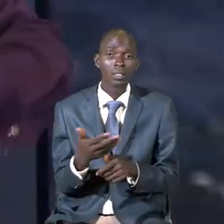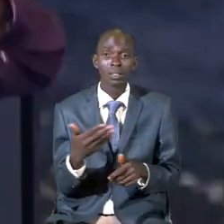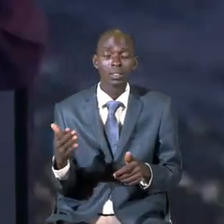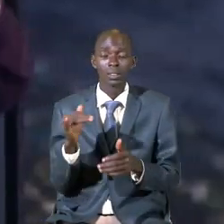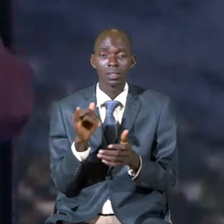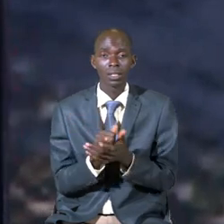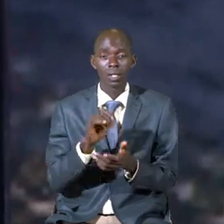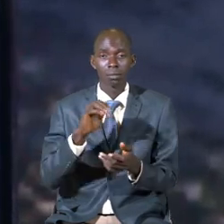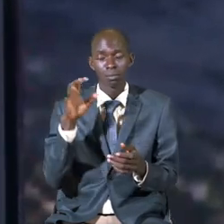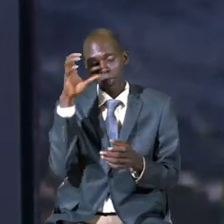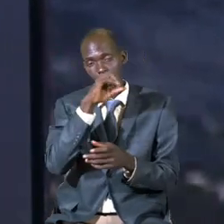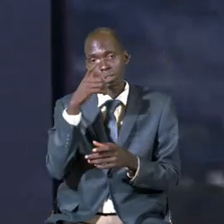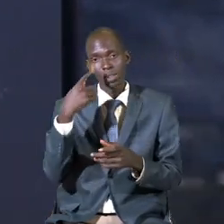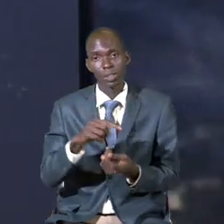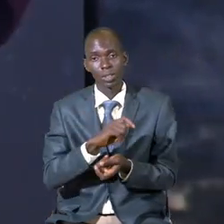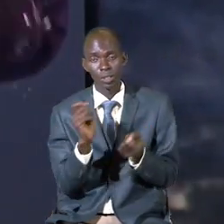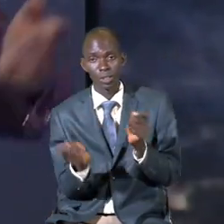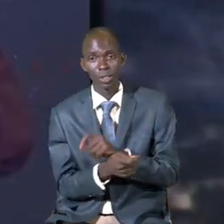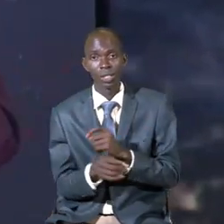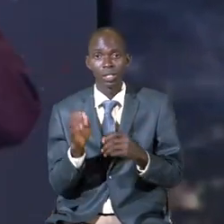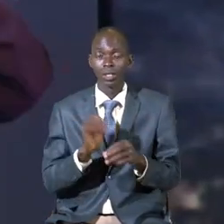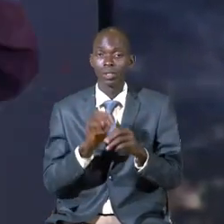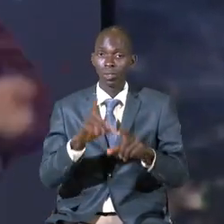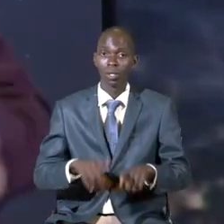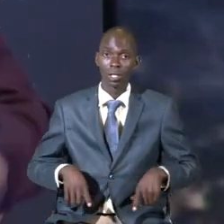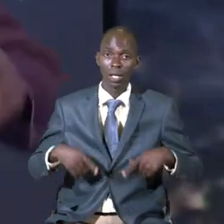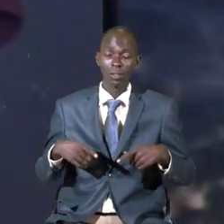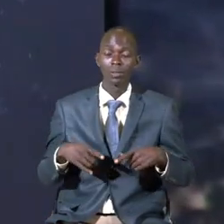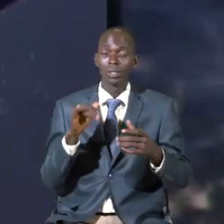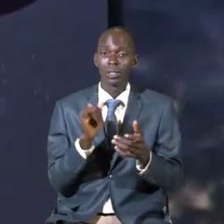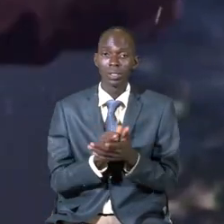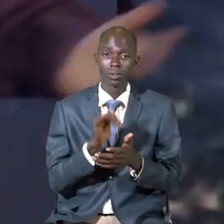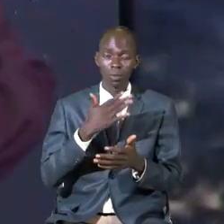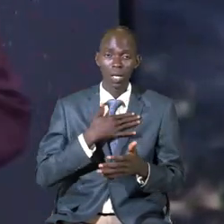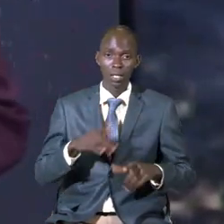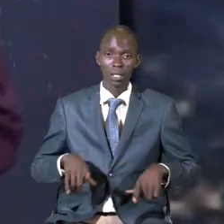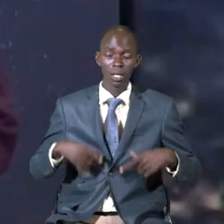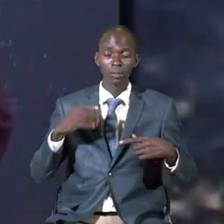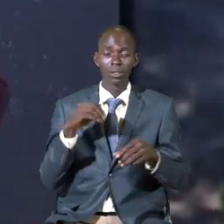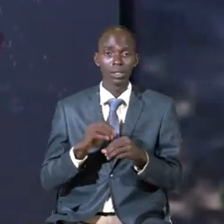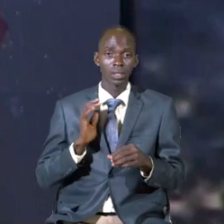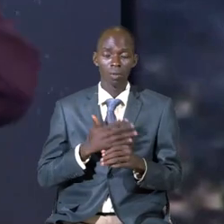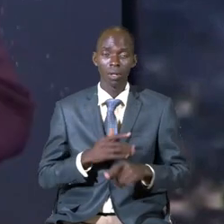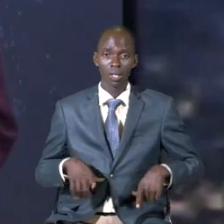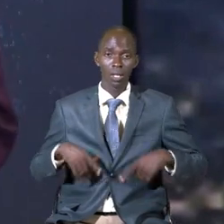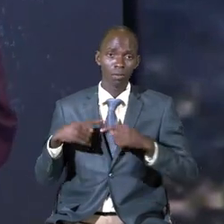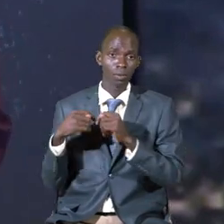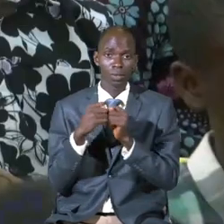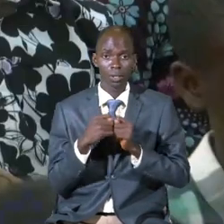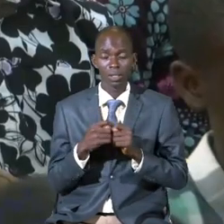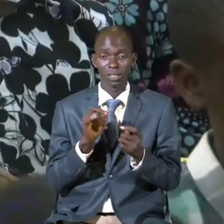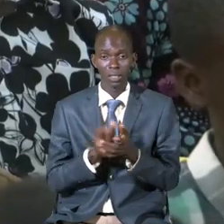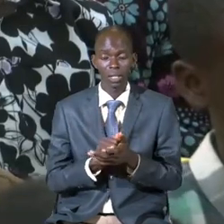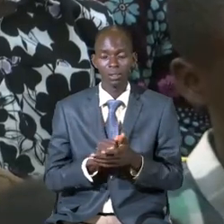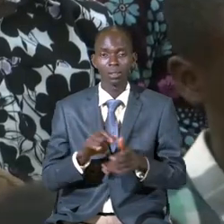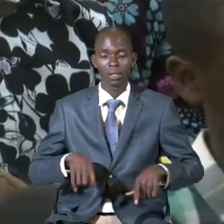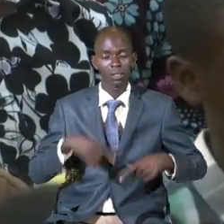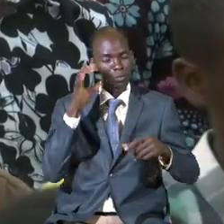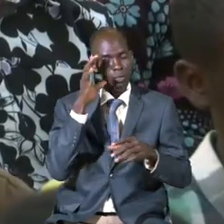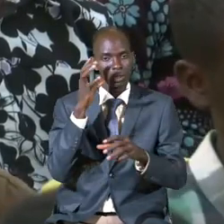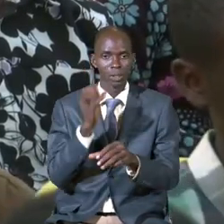a transformation in your life in my life in our lives together the lord will do it